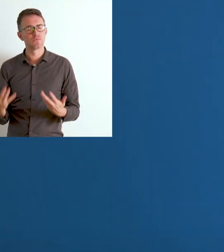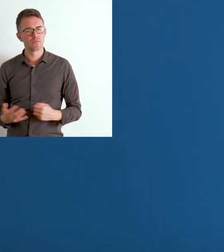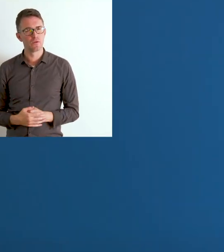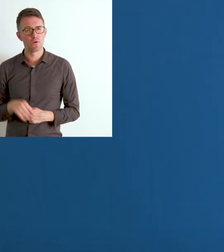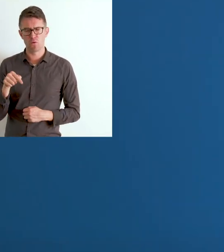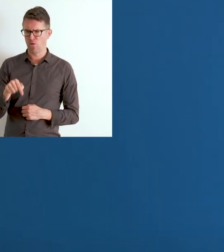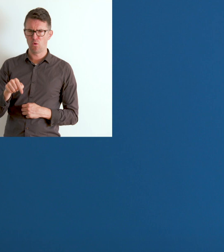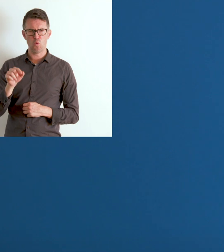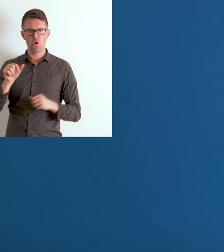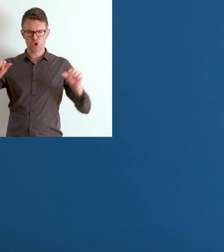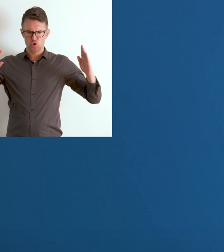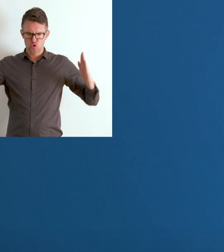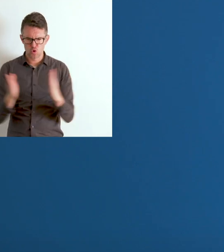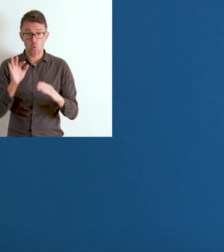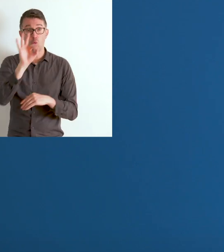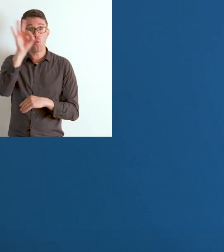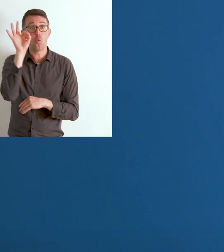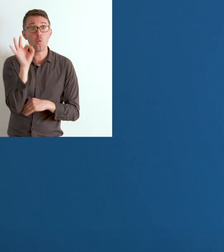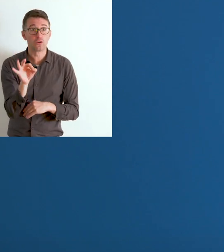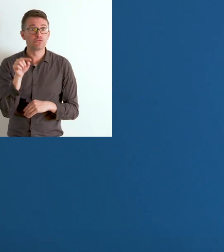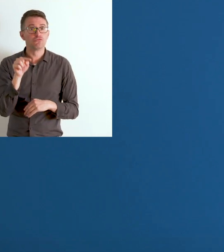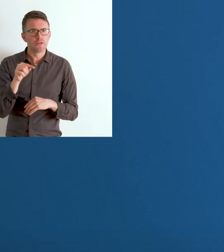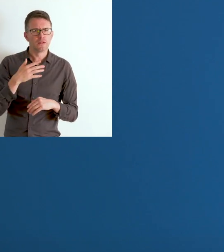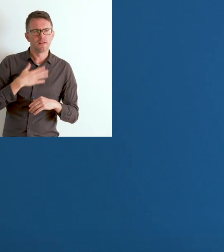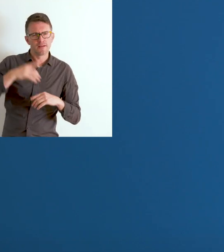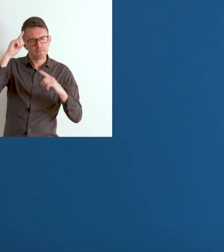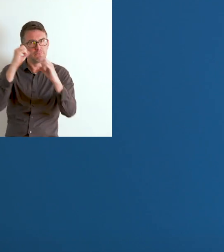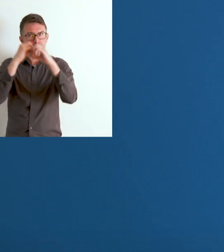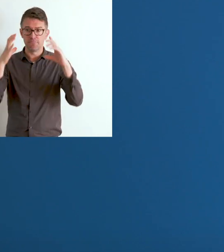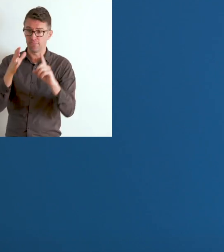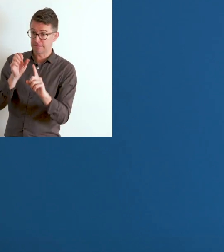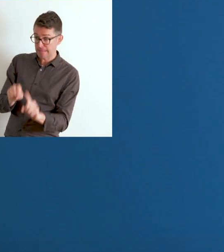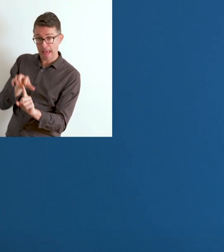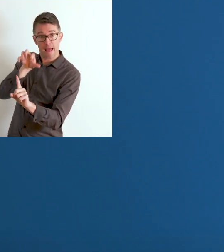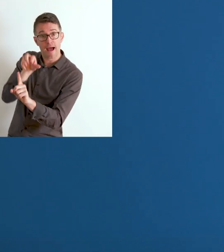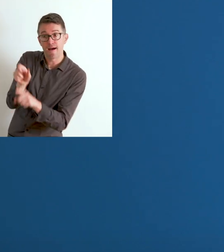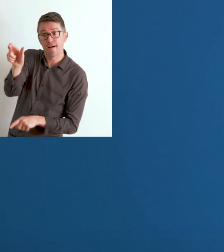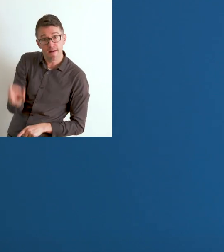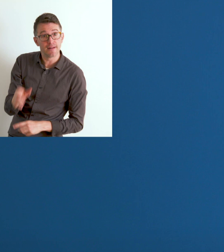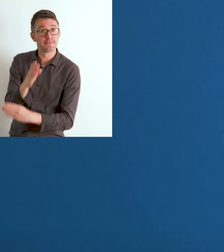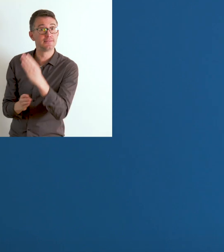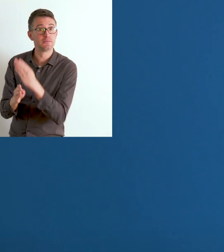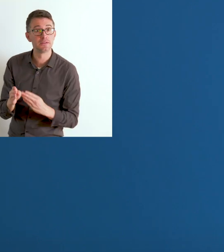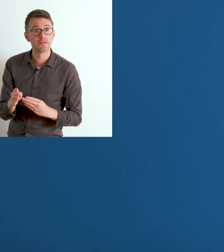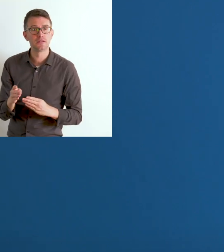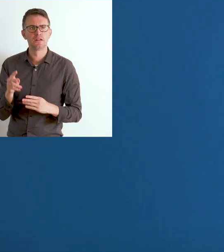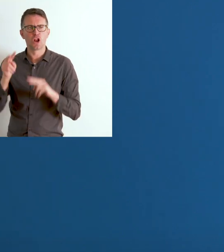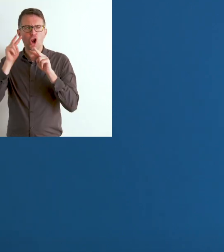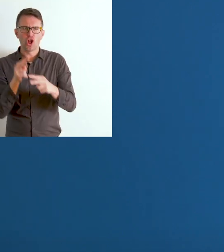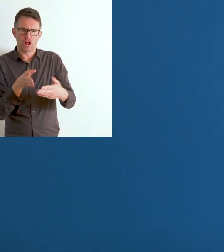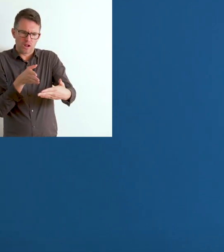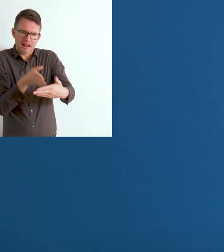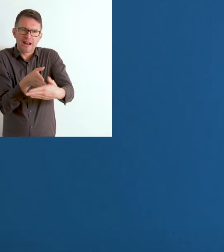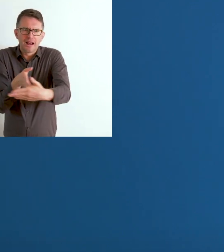to identify persons with similar types and degrees of limitations in these basic actions, regardless